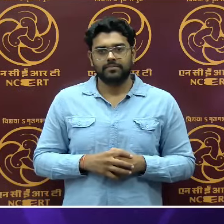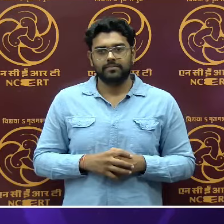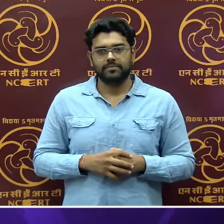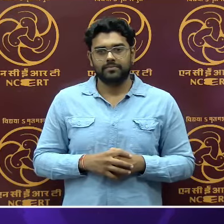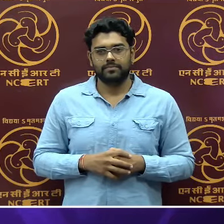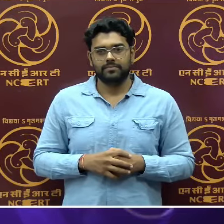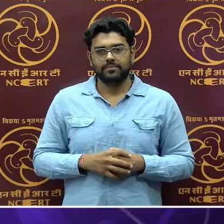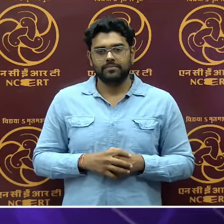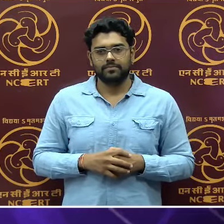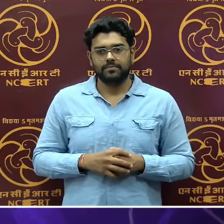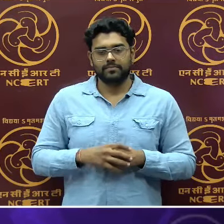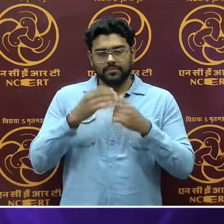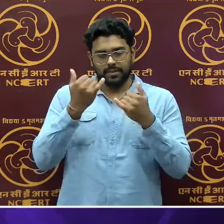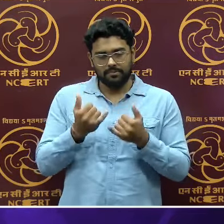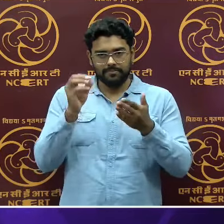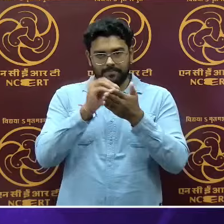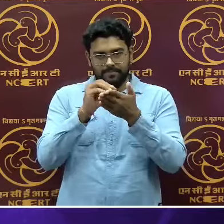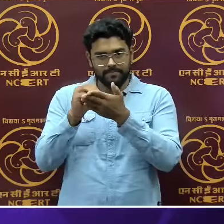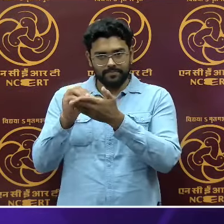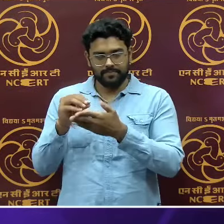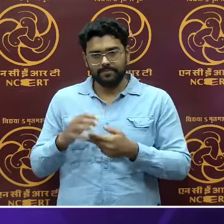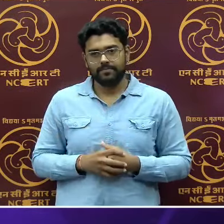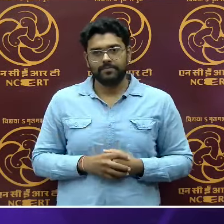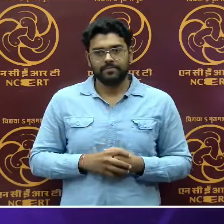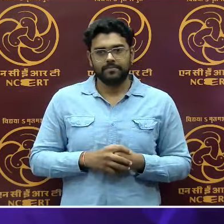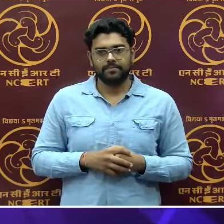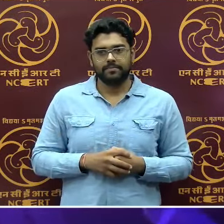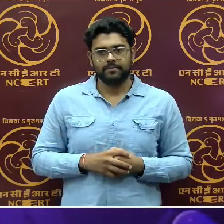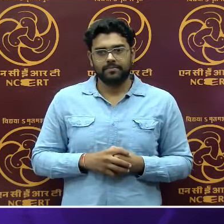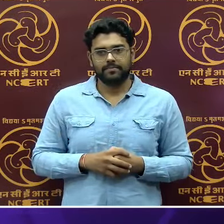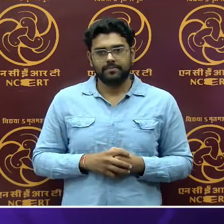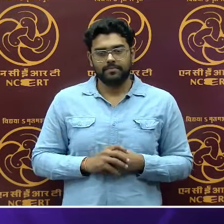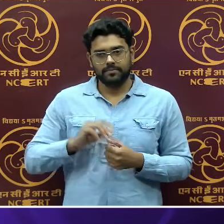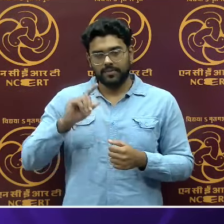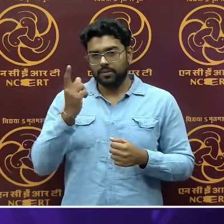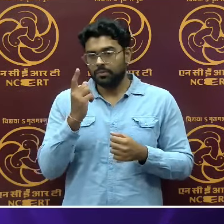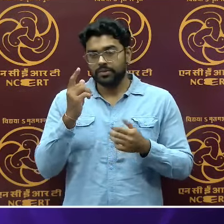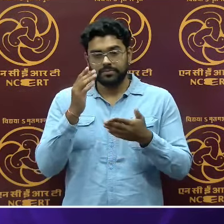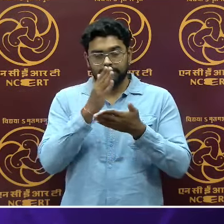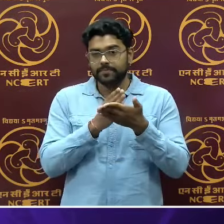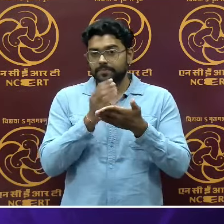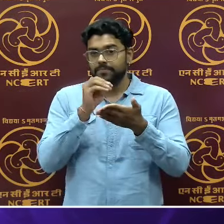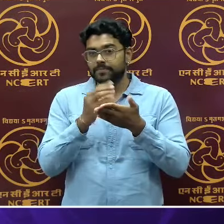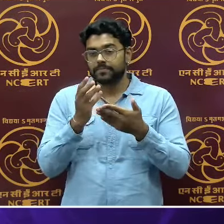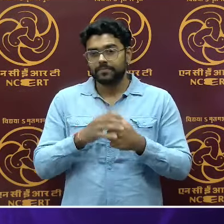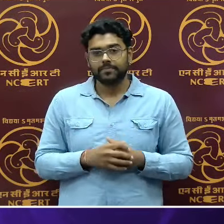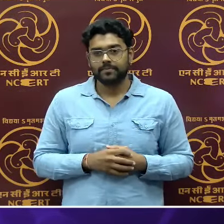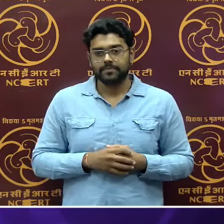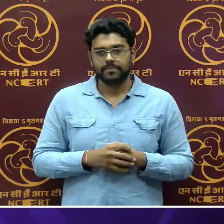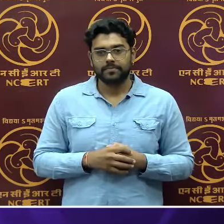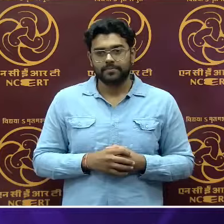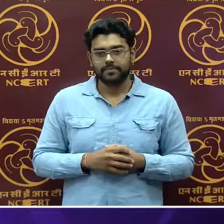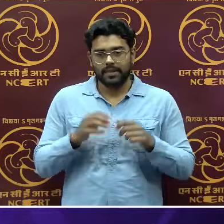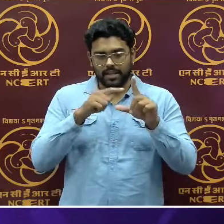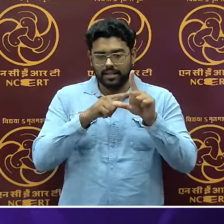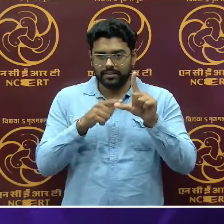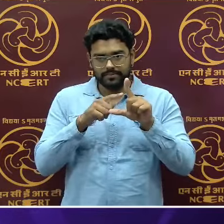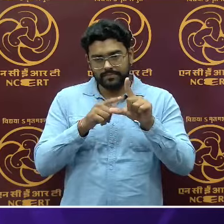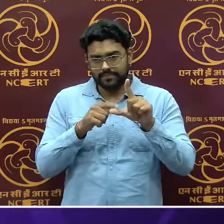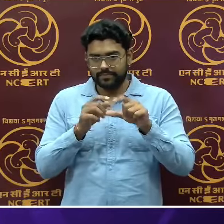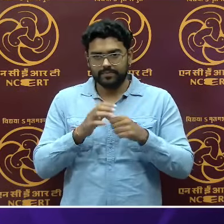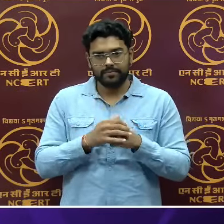Okay. Now, let me arrange the parts. We have the first part arranged in this way, first angle, that